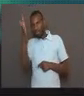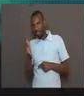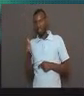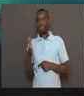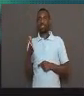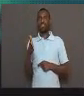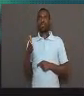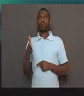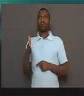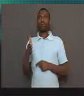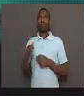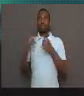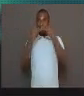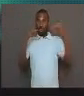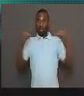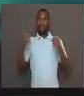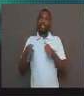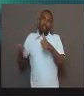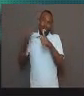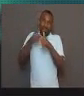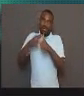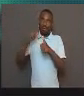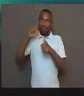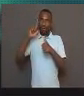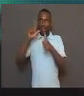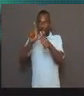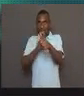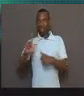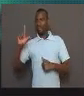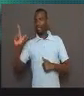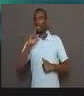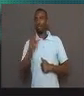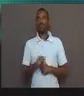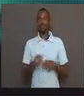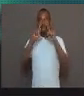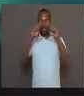divided by the wire's original length, L.